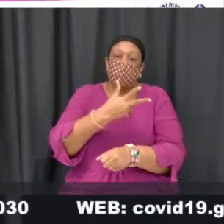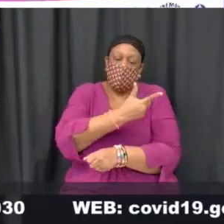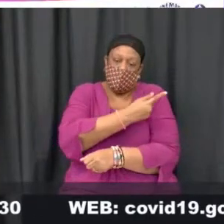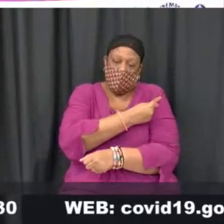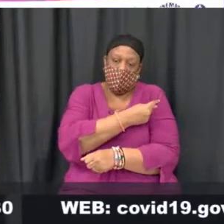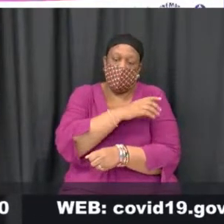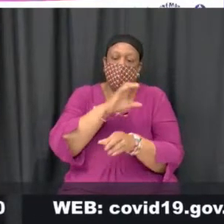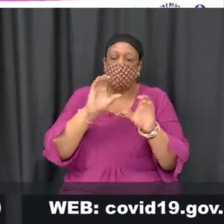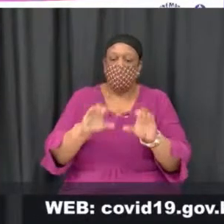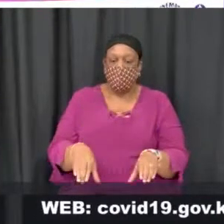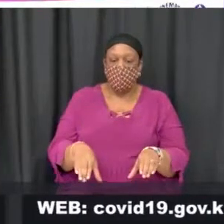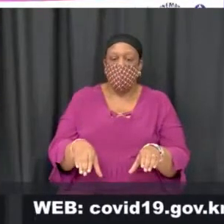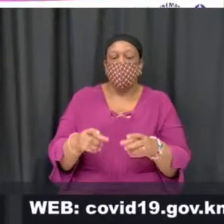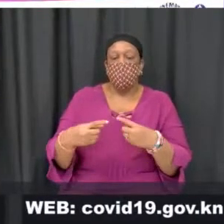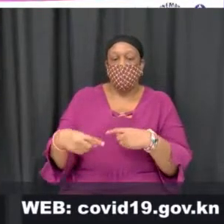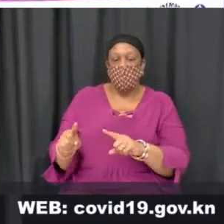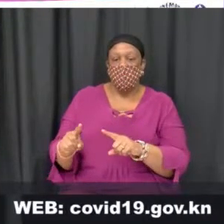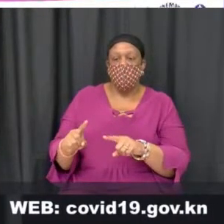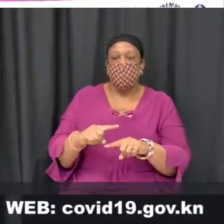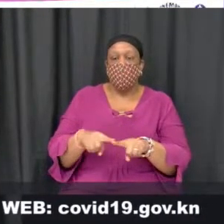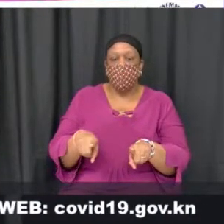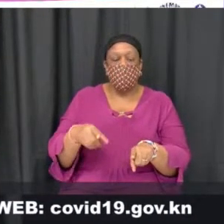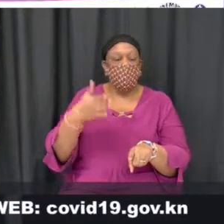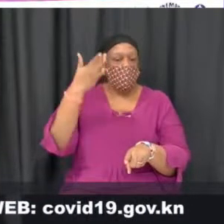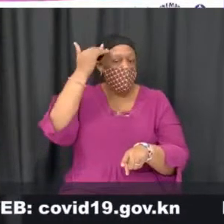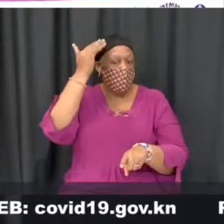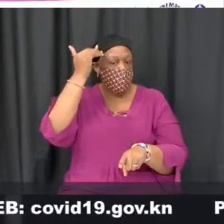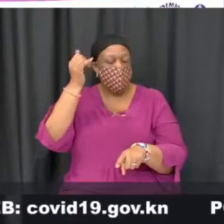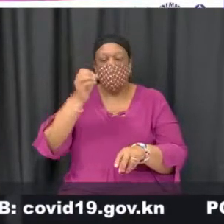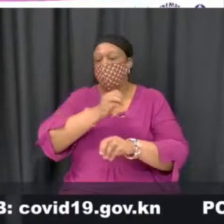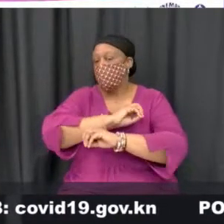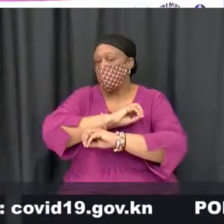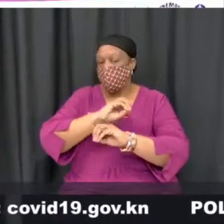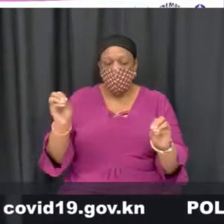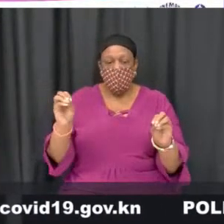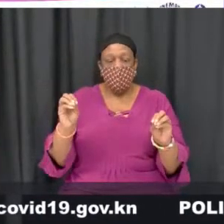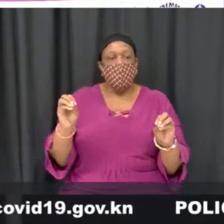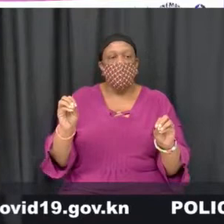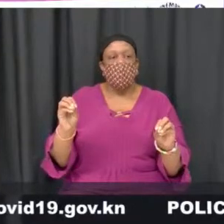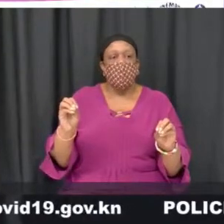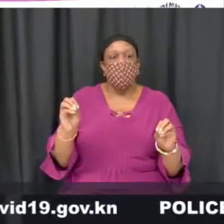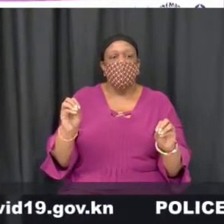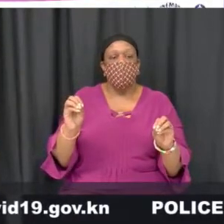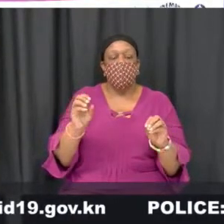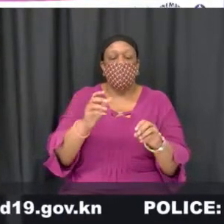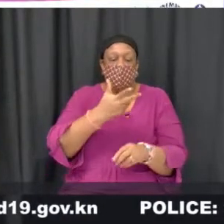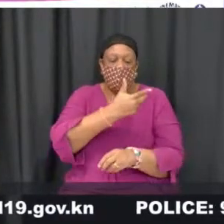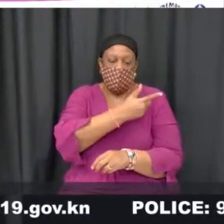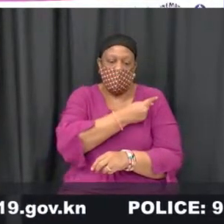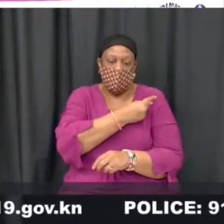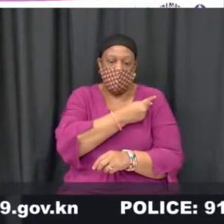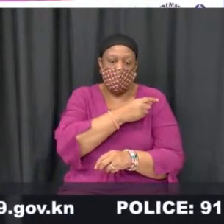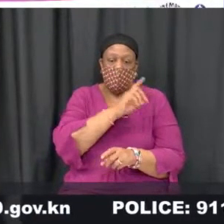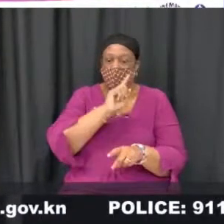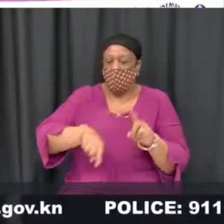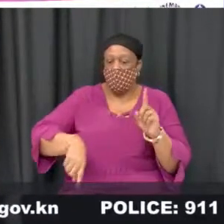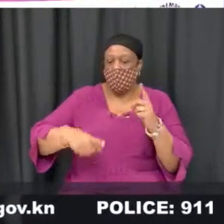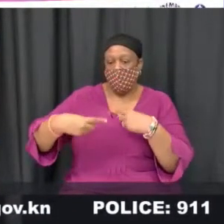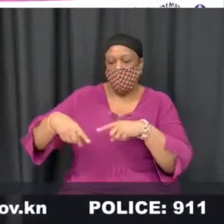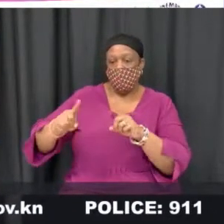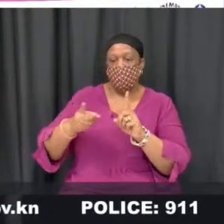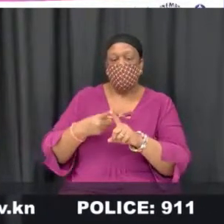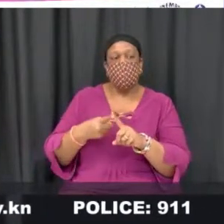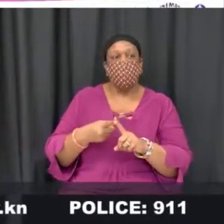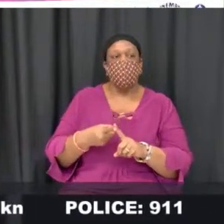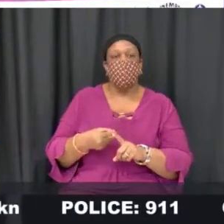do not have to operate under these conditions of only having vaccinated customers or